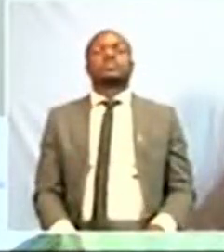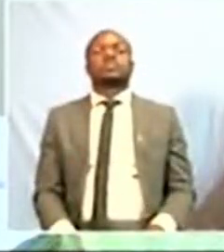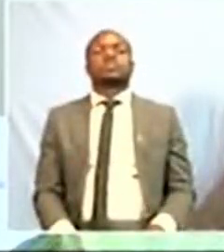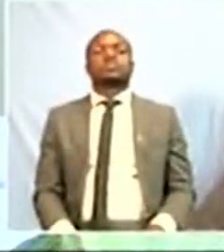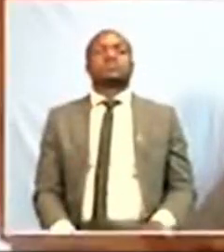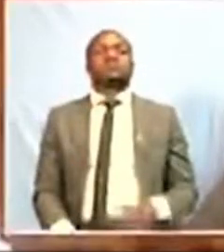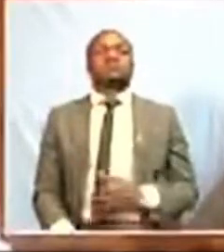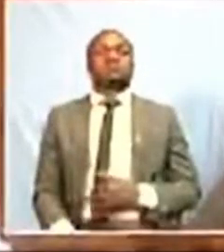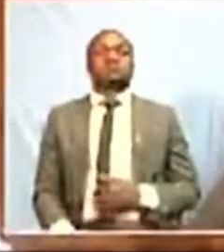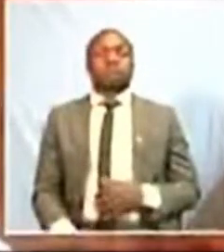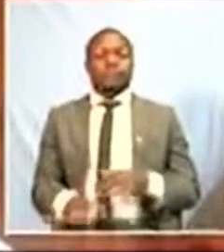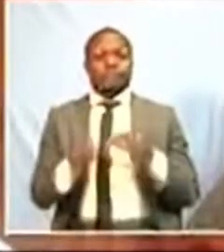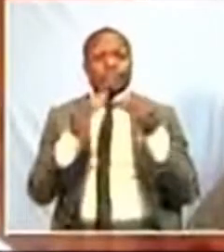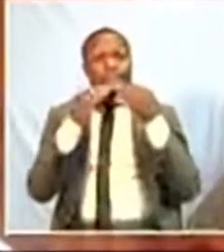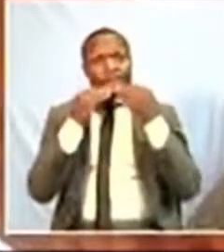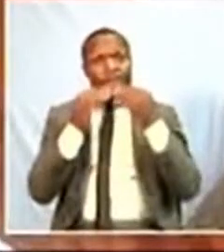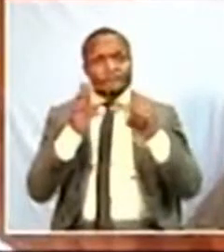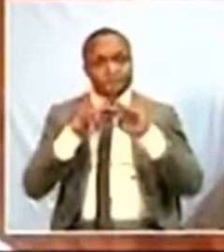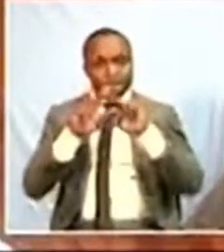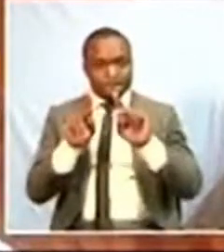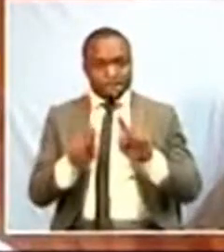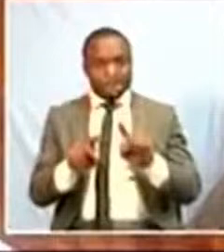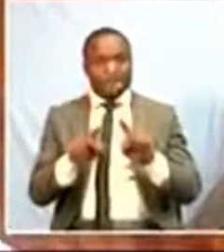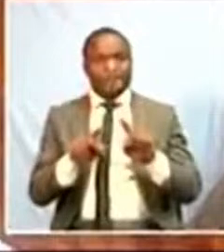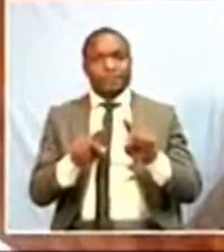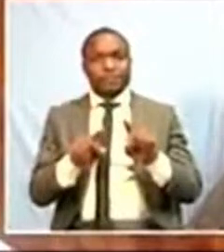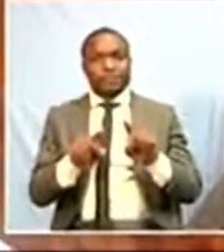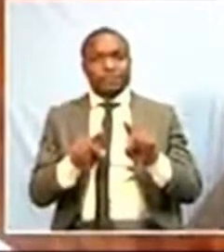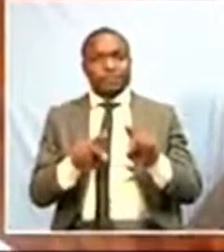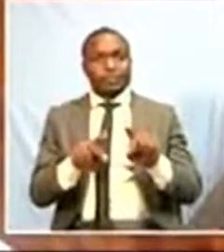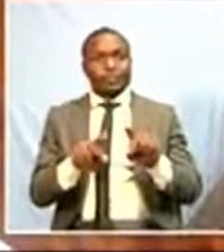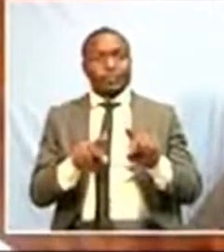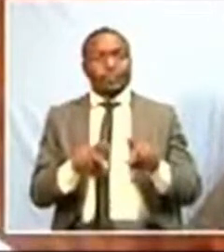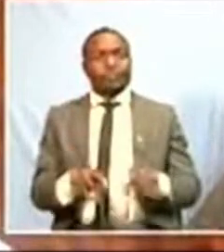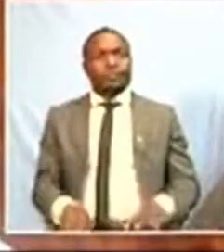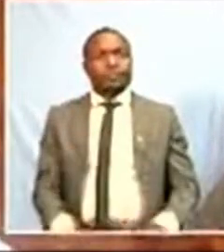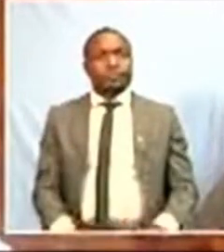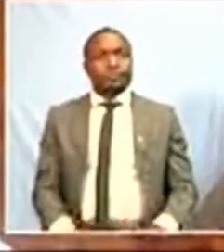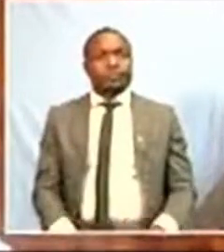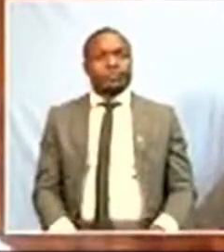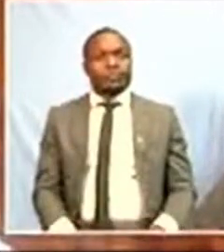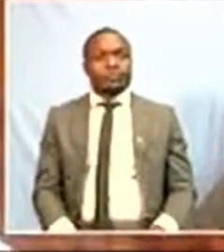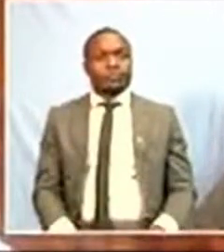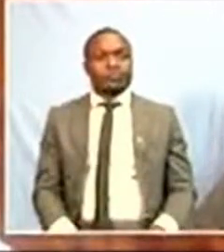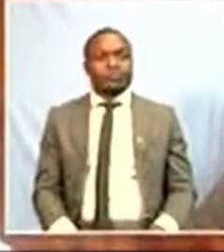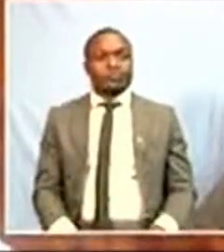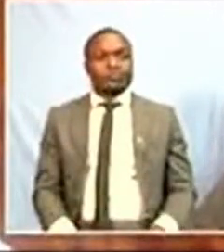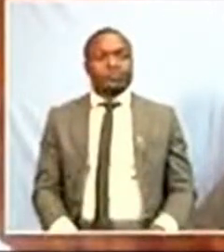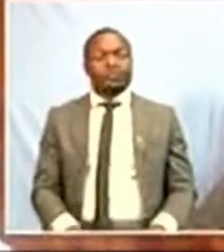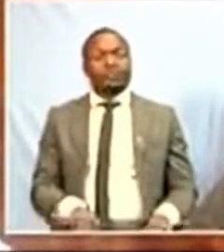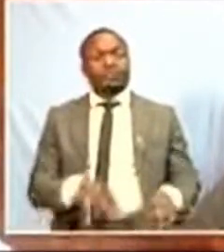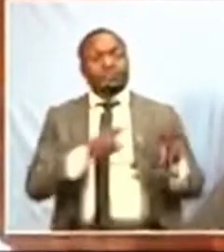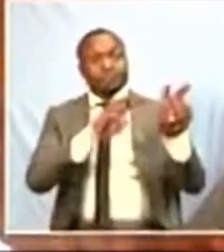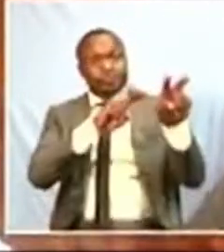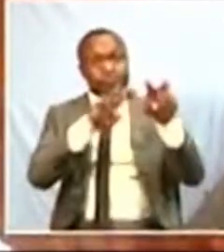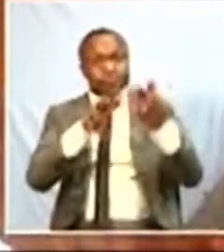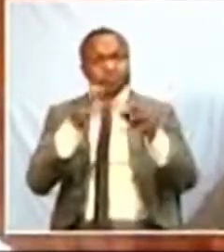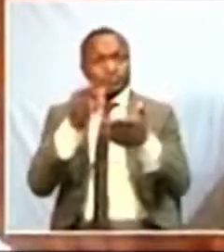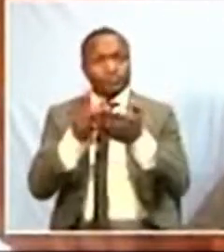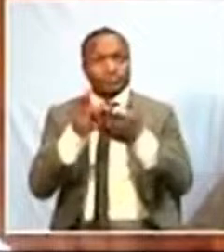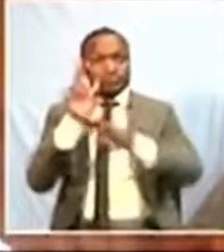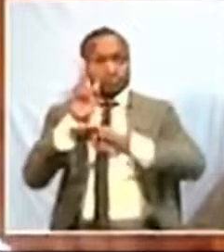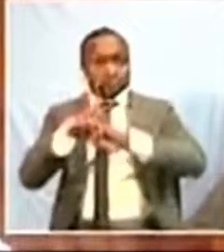Thank you very much, Chair. The observation was noted, yes, in the monitoring process of this